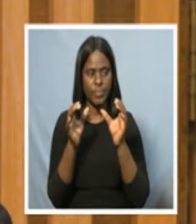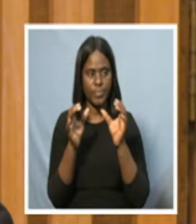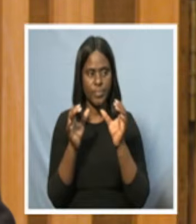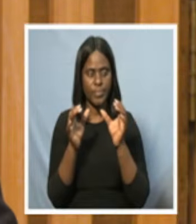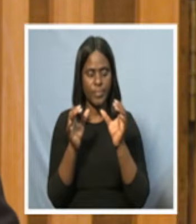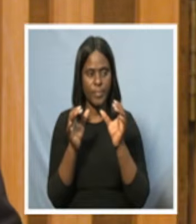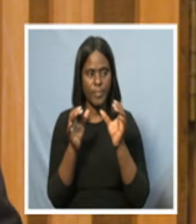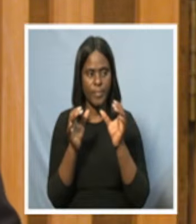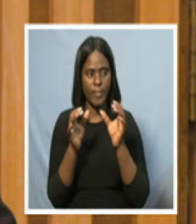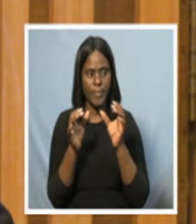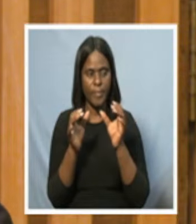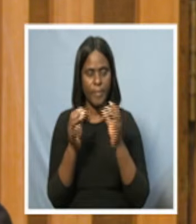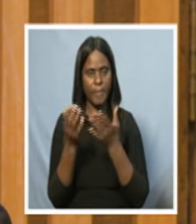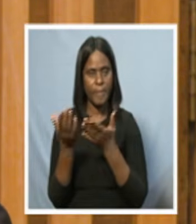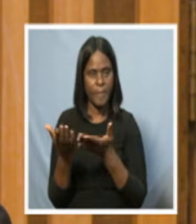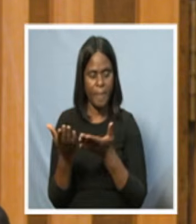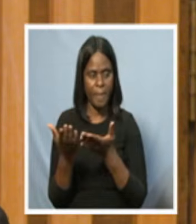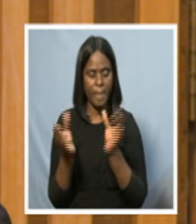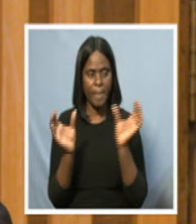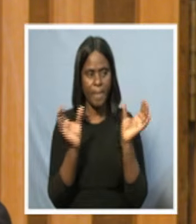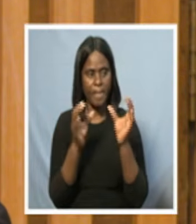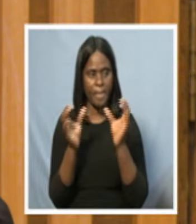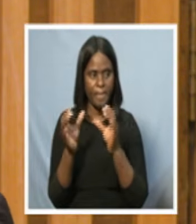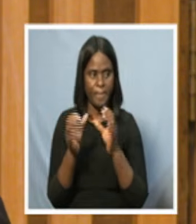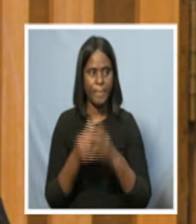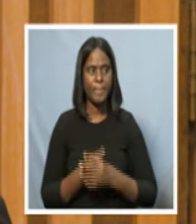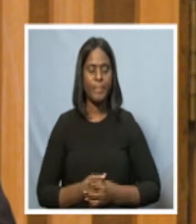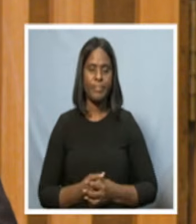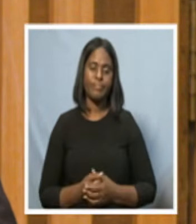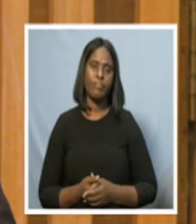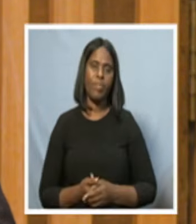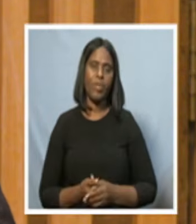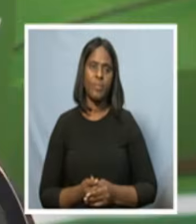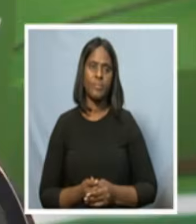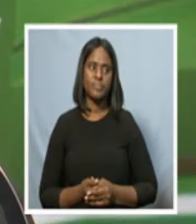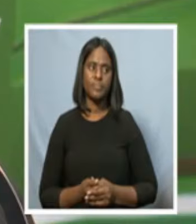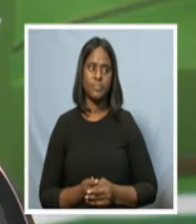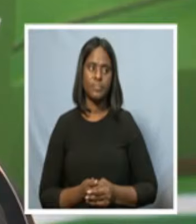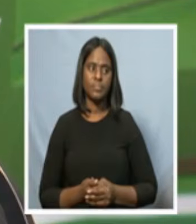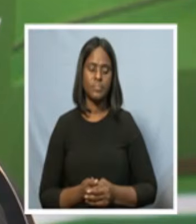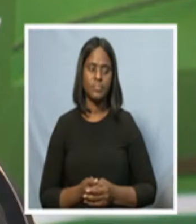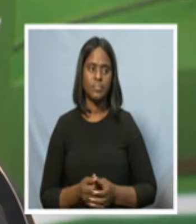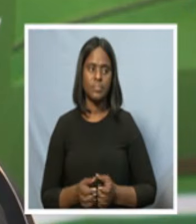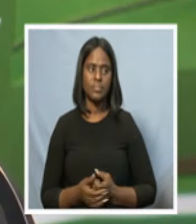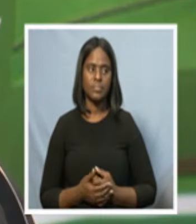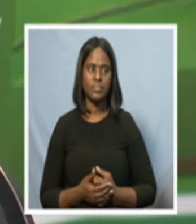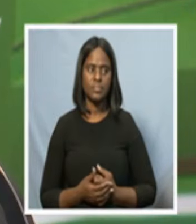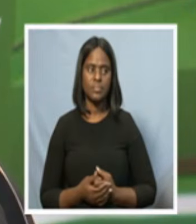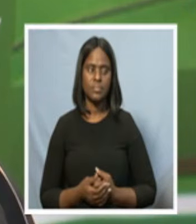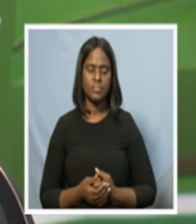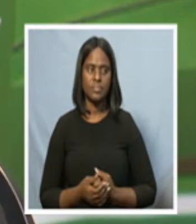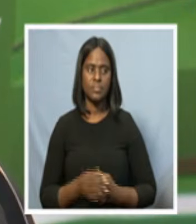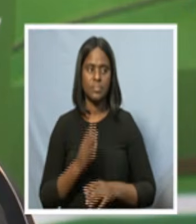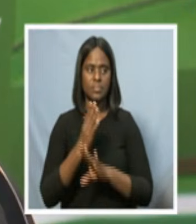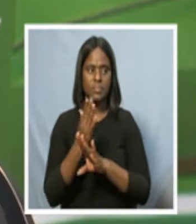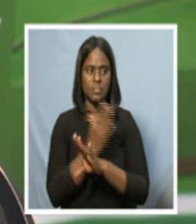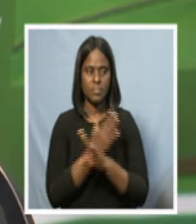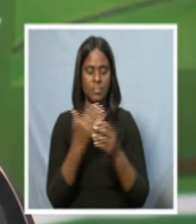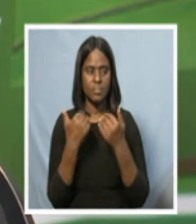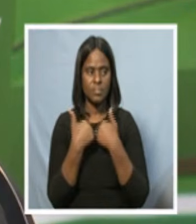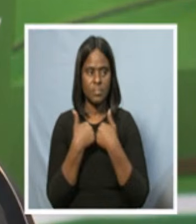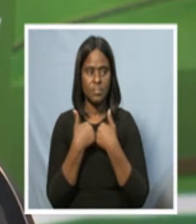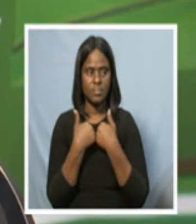the chairperson for the committee to give the report. Yes, indeed, and just before that,